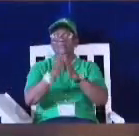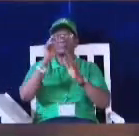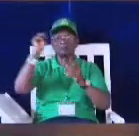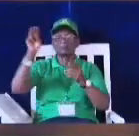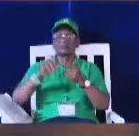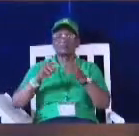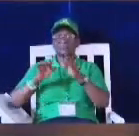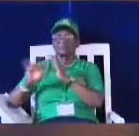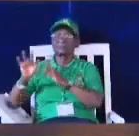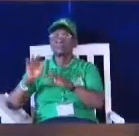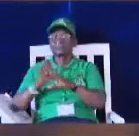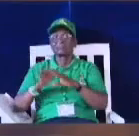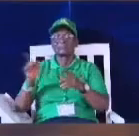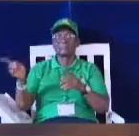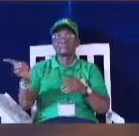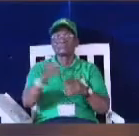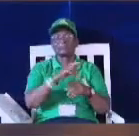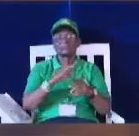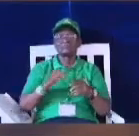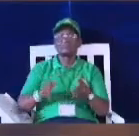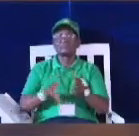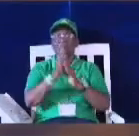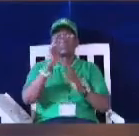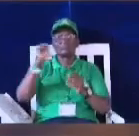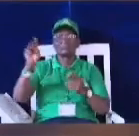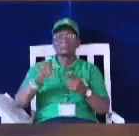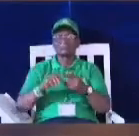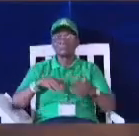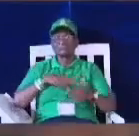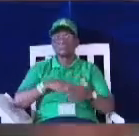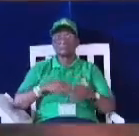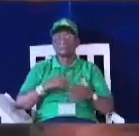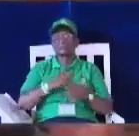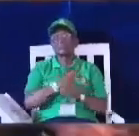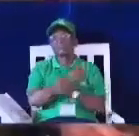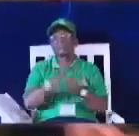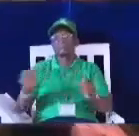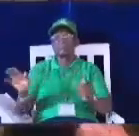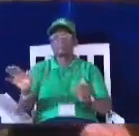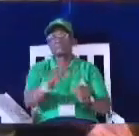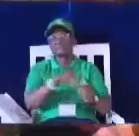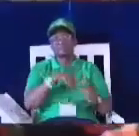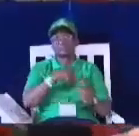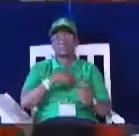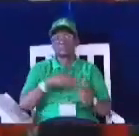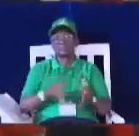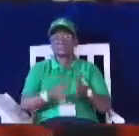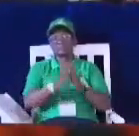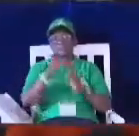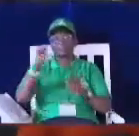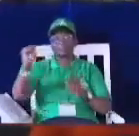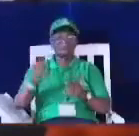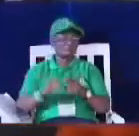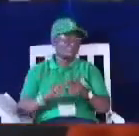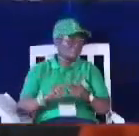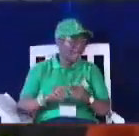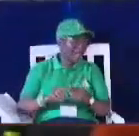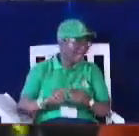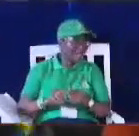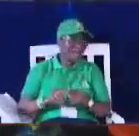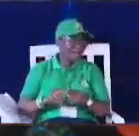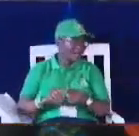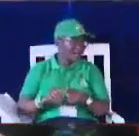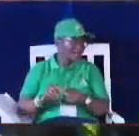unto you. Ask him to please save your soul. Ask him to please wash away all